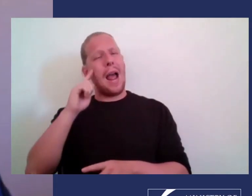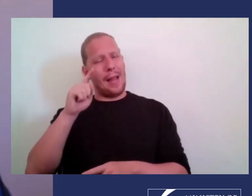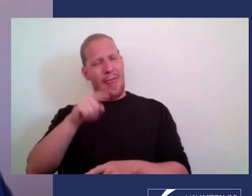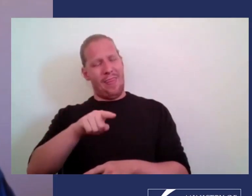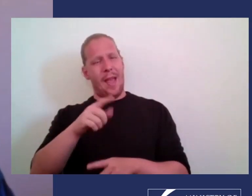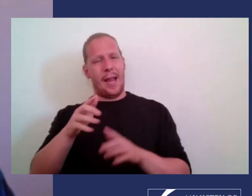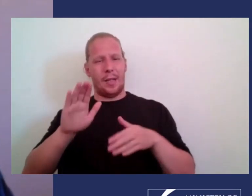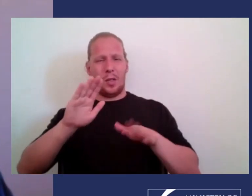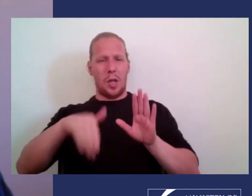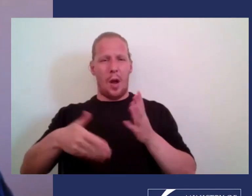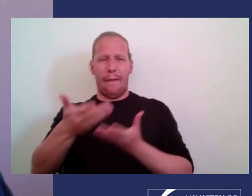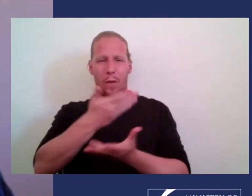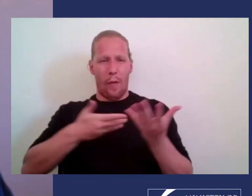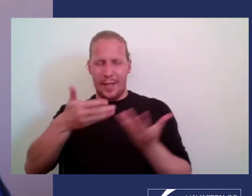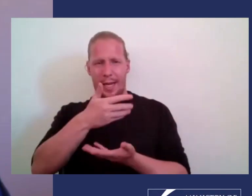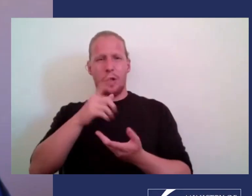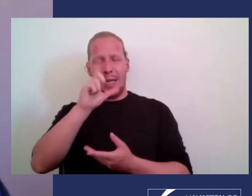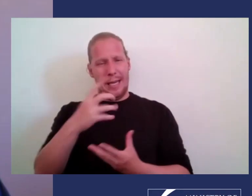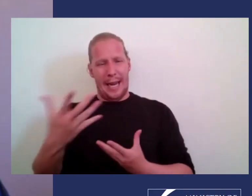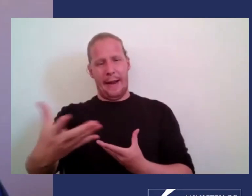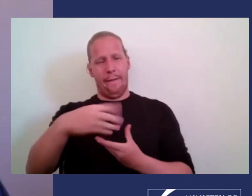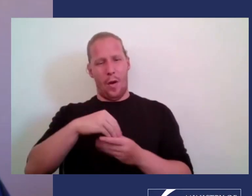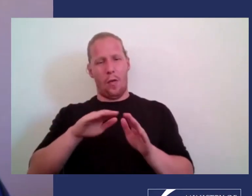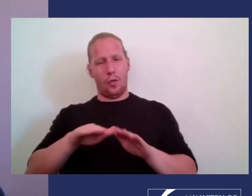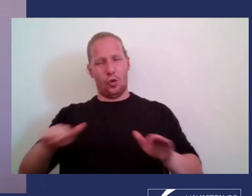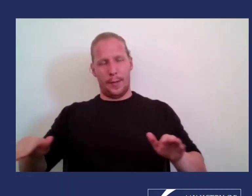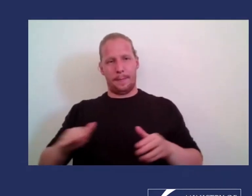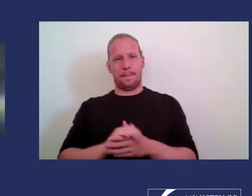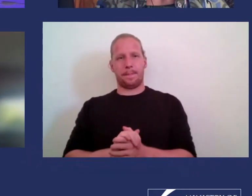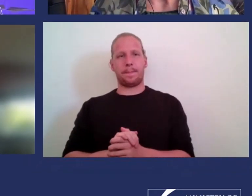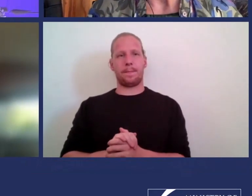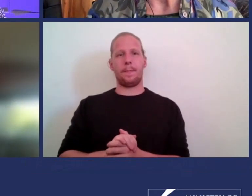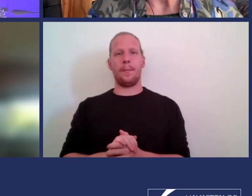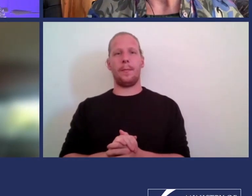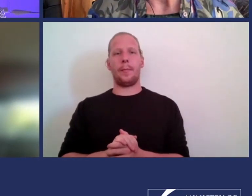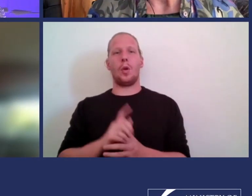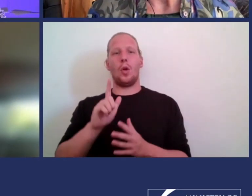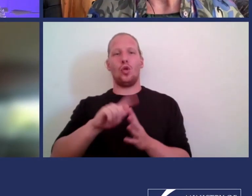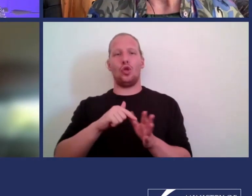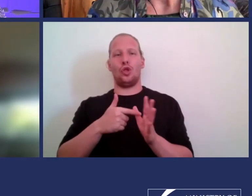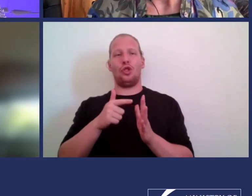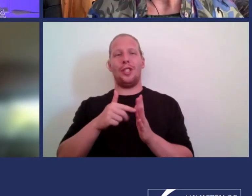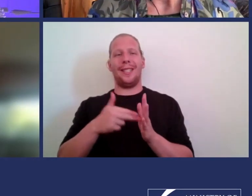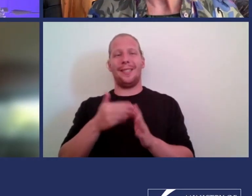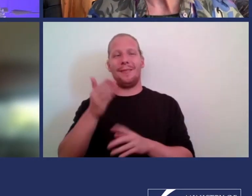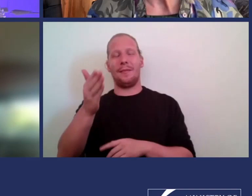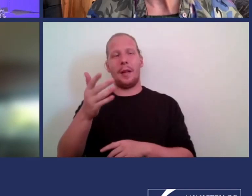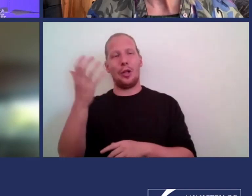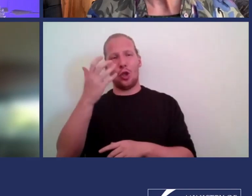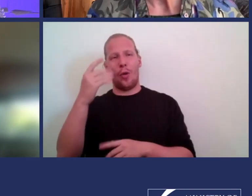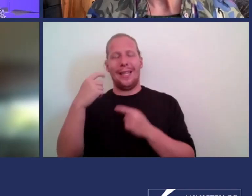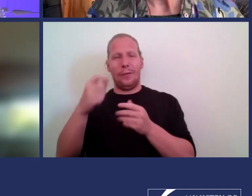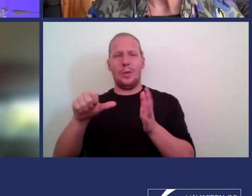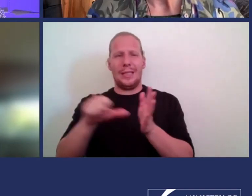conversation about what the pain's going to be like. Okay, Jin, sorry to give you the difficult questions, but there's a question there. I know we